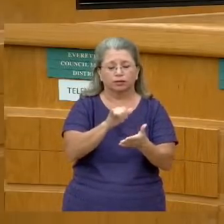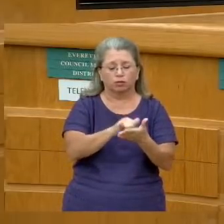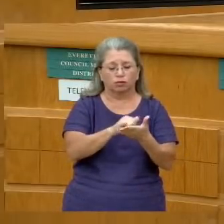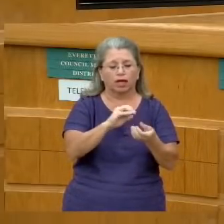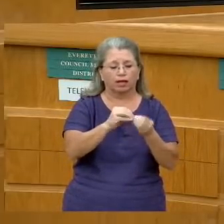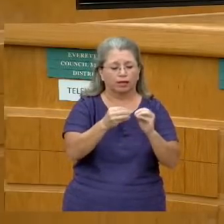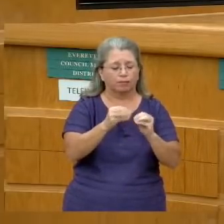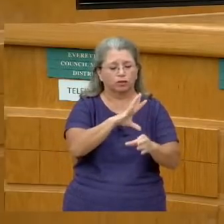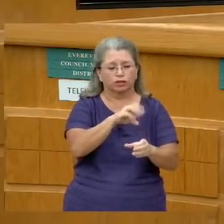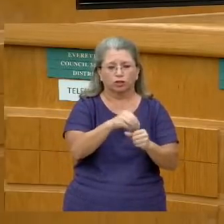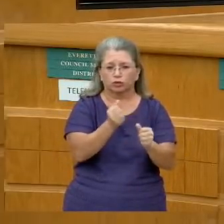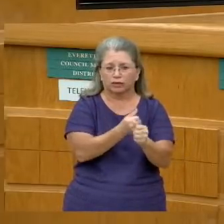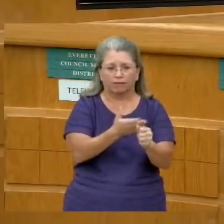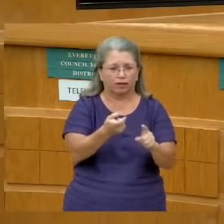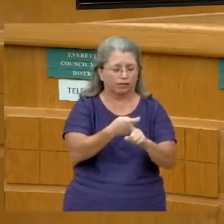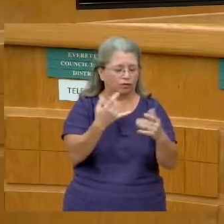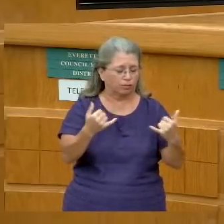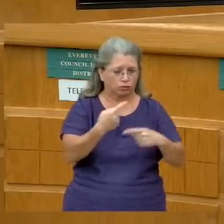site results from today.